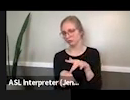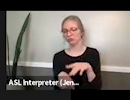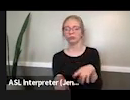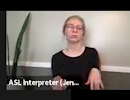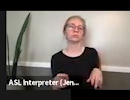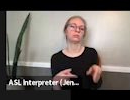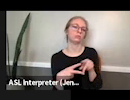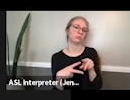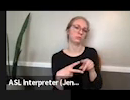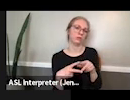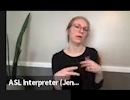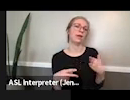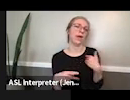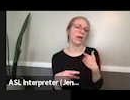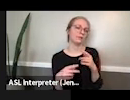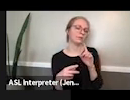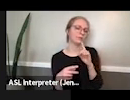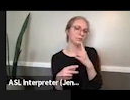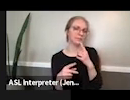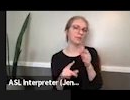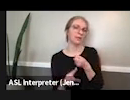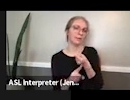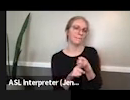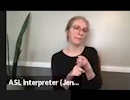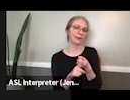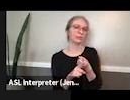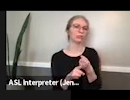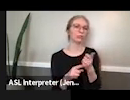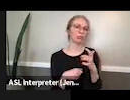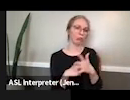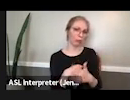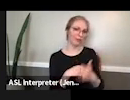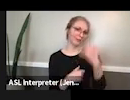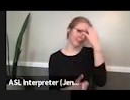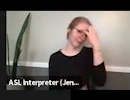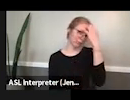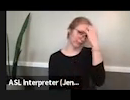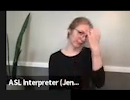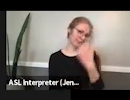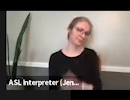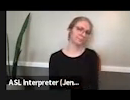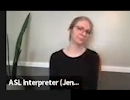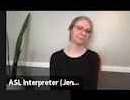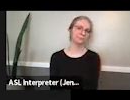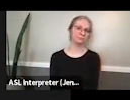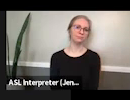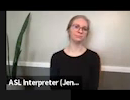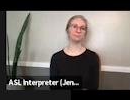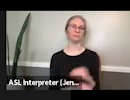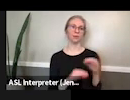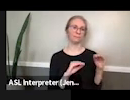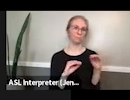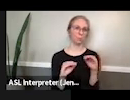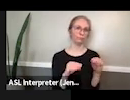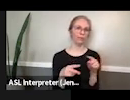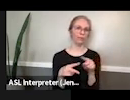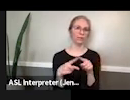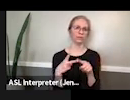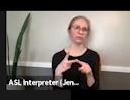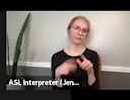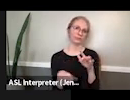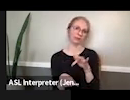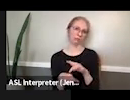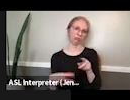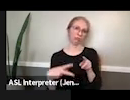very significant impact on earliest memories. Movement, touch, really